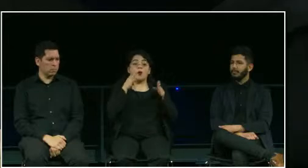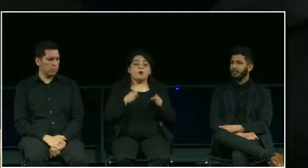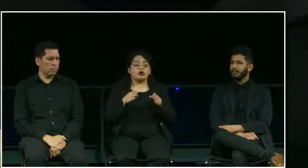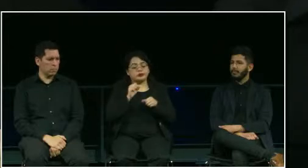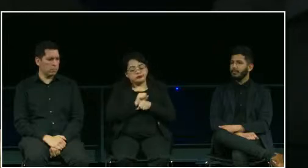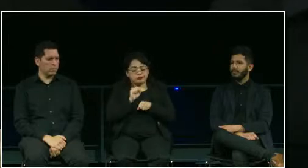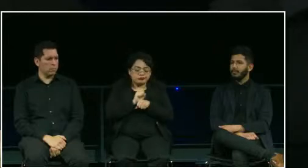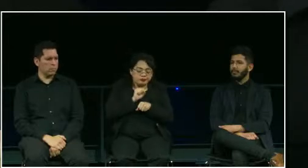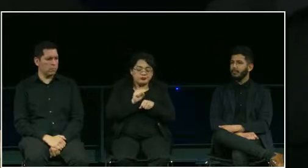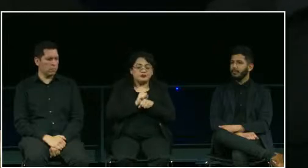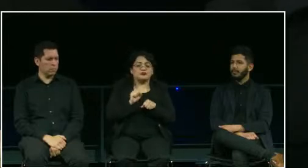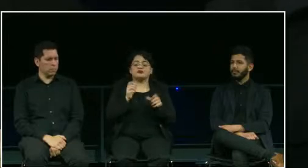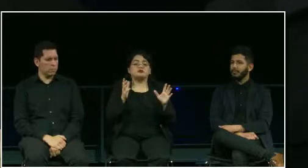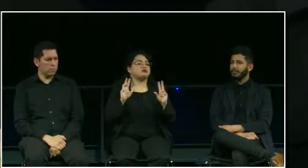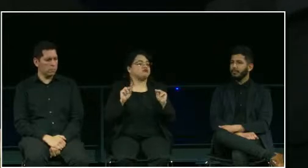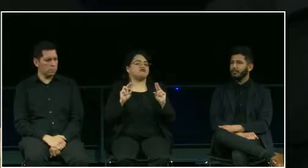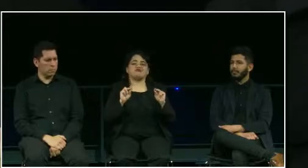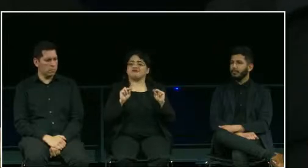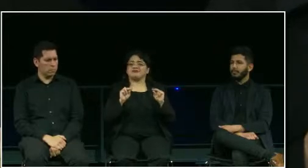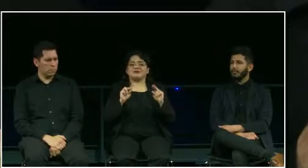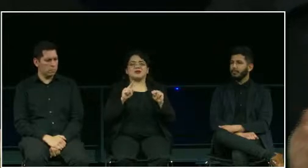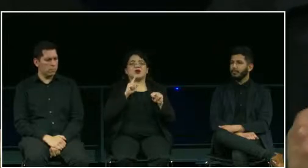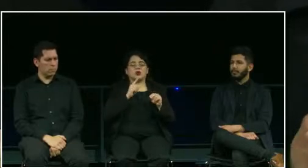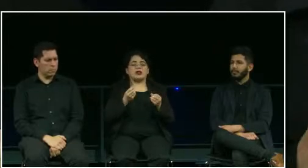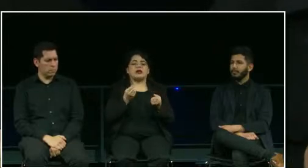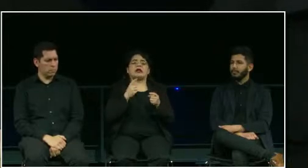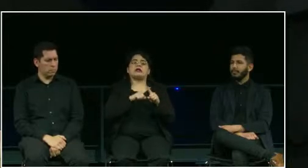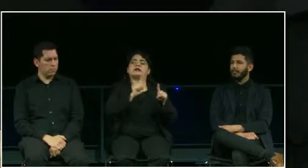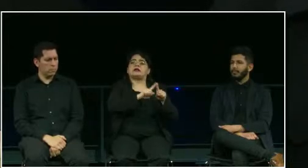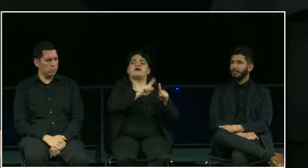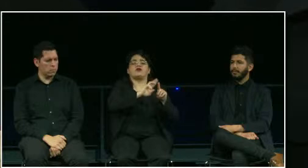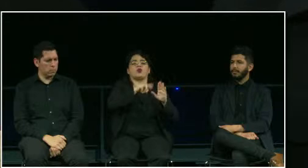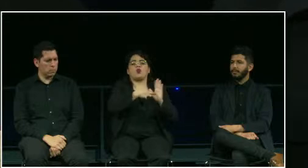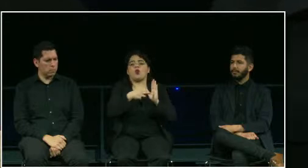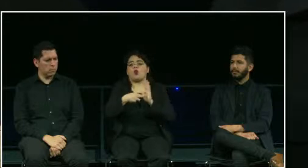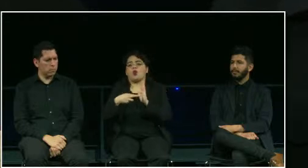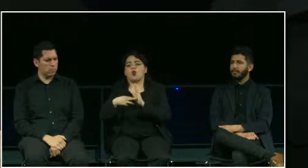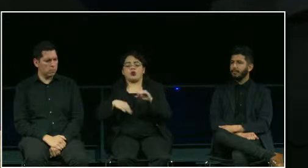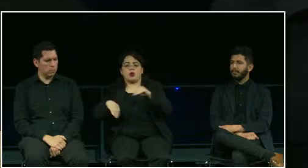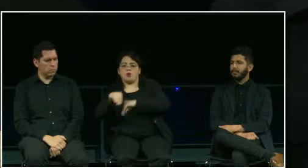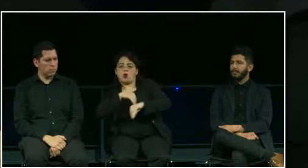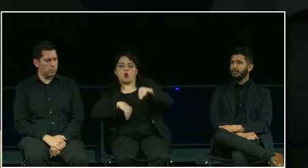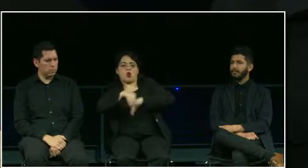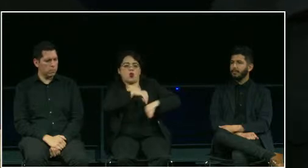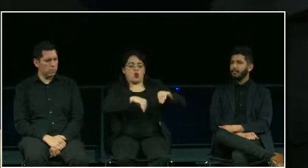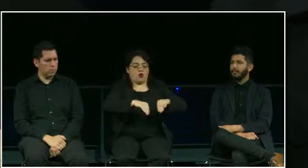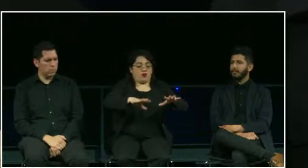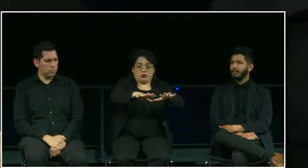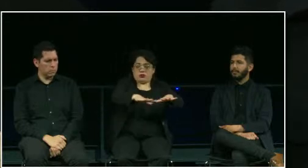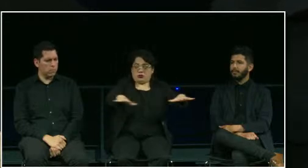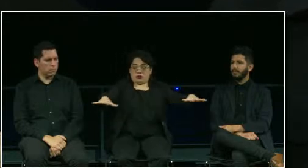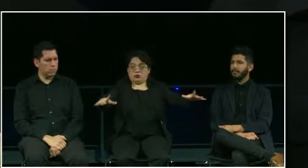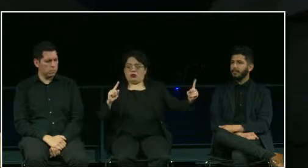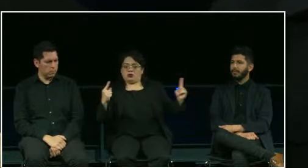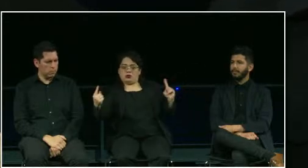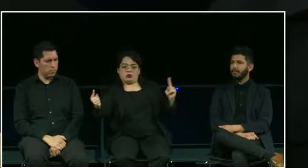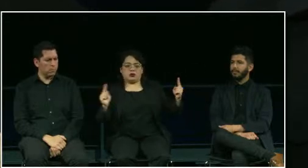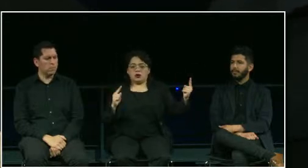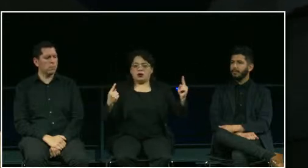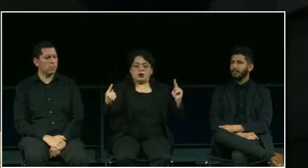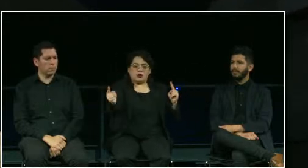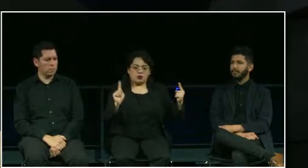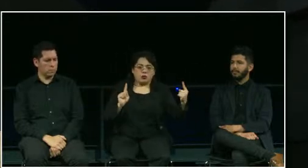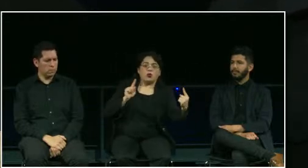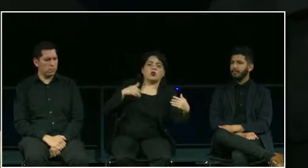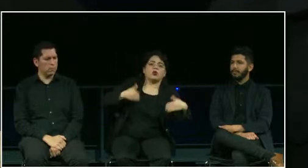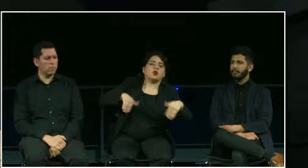stages, but it takes, a lot of people moving around each other all day throughout the days. This